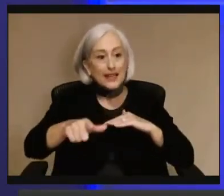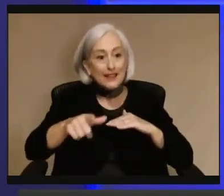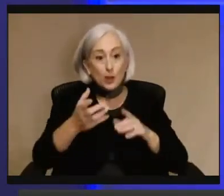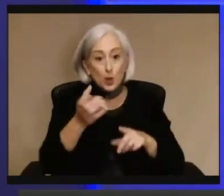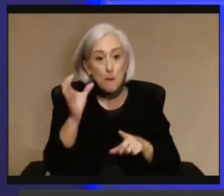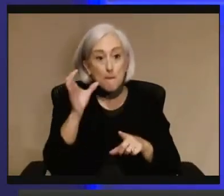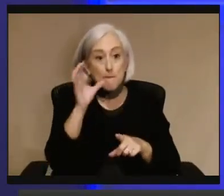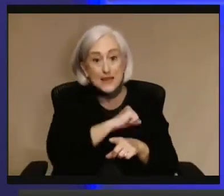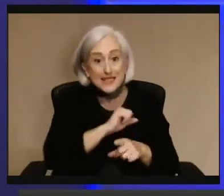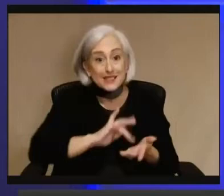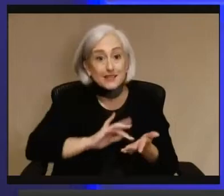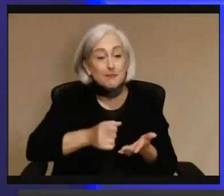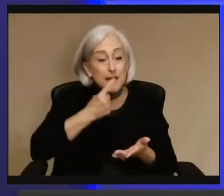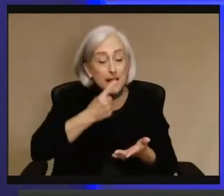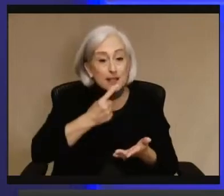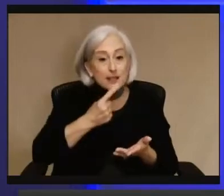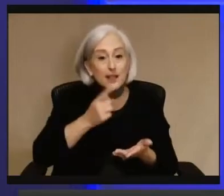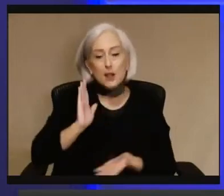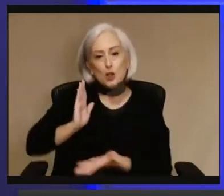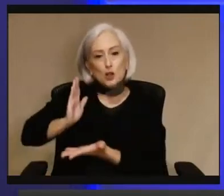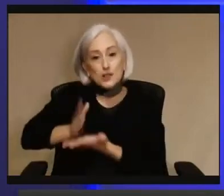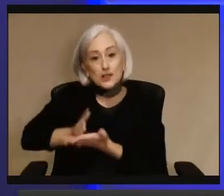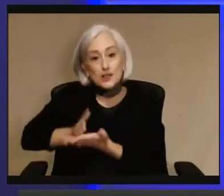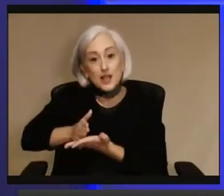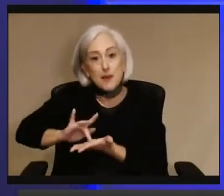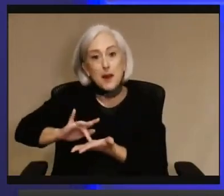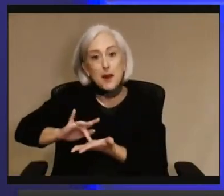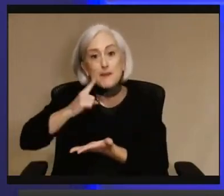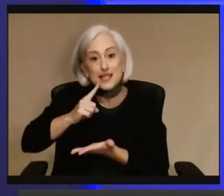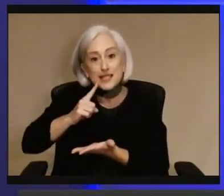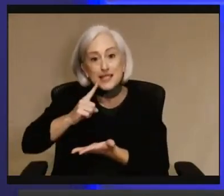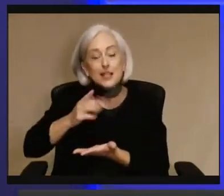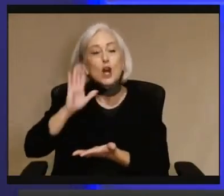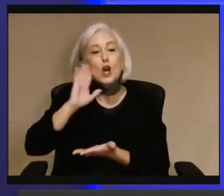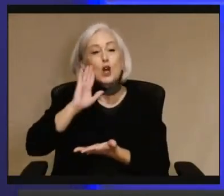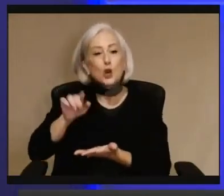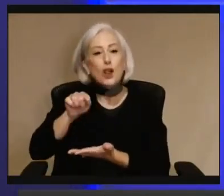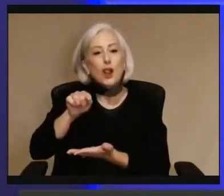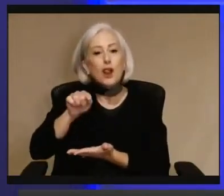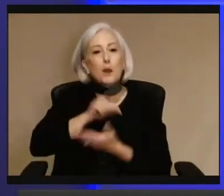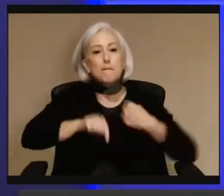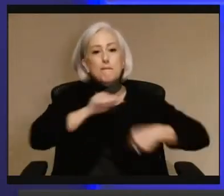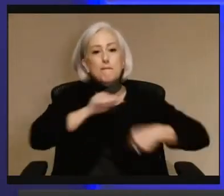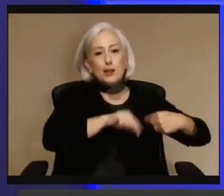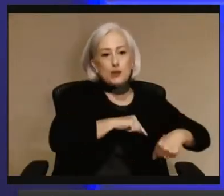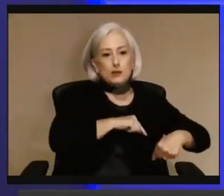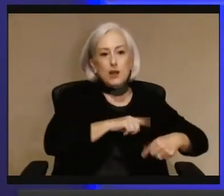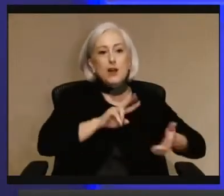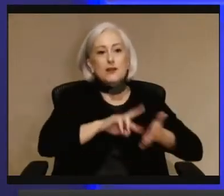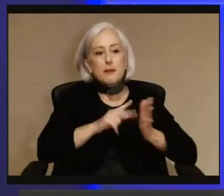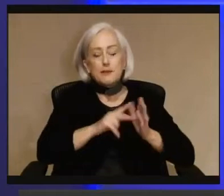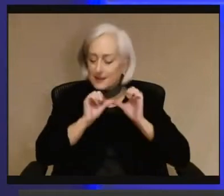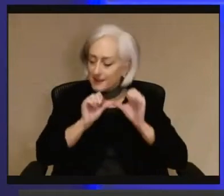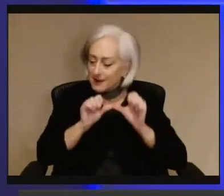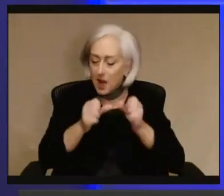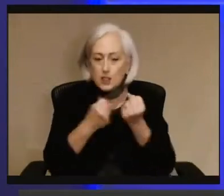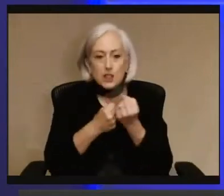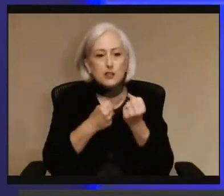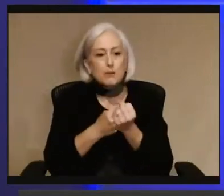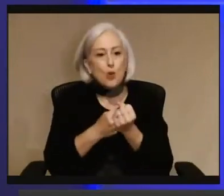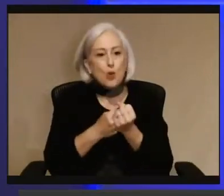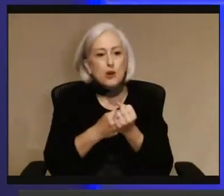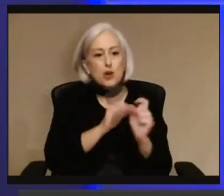medications, you will backtrack. And so it's constant support to the patients, and it's constant support to families of reminding to